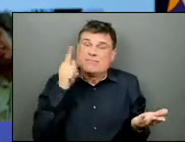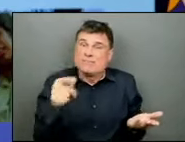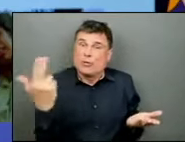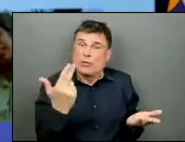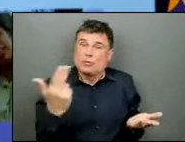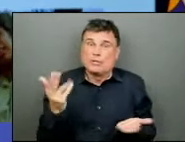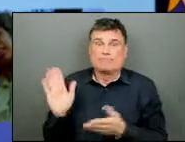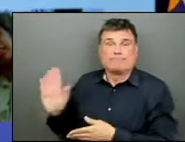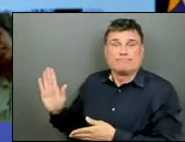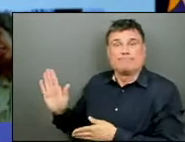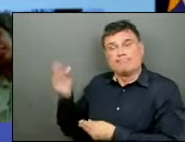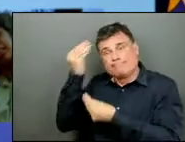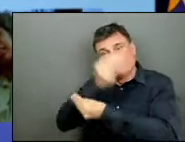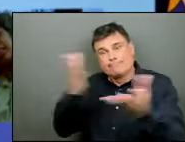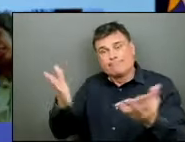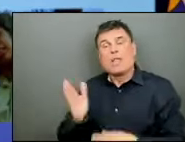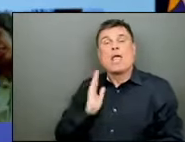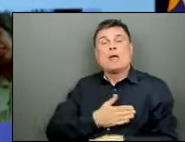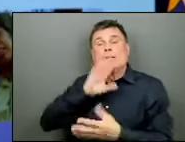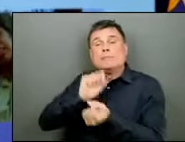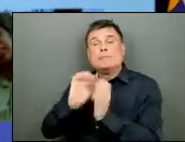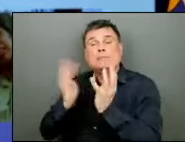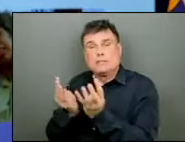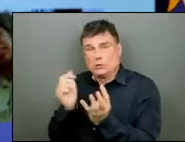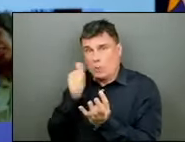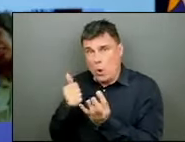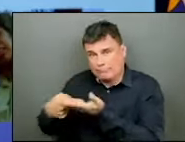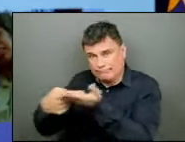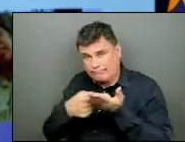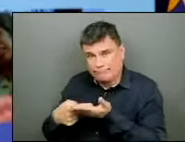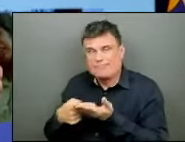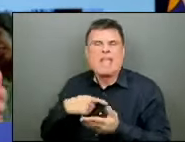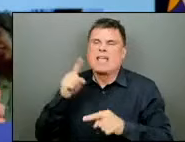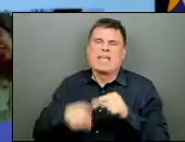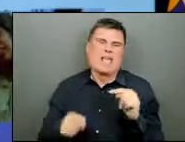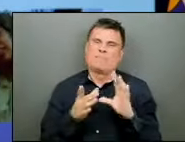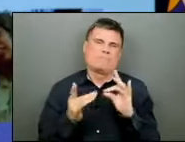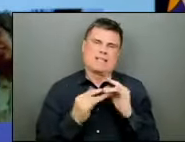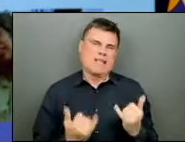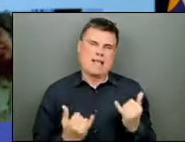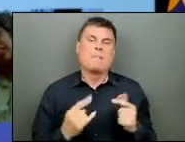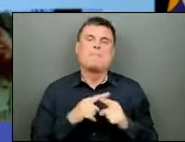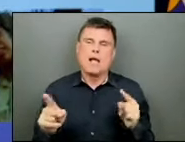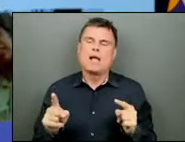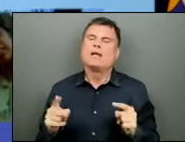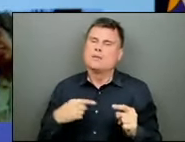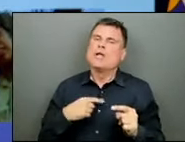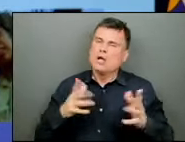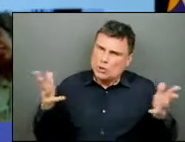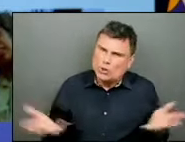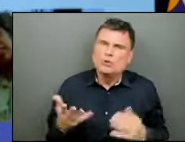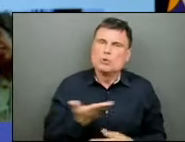Cabinet meets tomorrow to review a host of other initiatives, so it's premature for me to comment, other than to say encouraging people to follow the